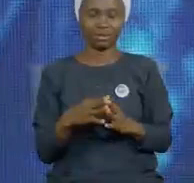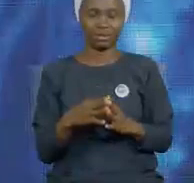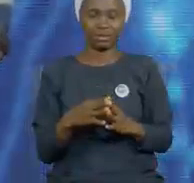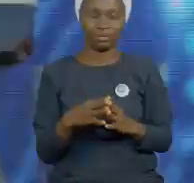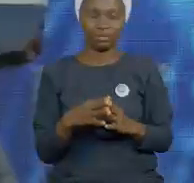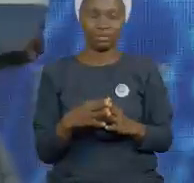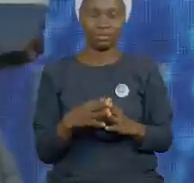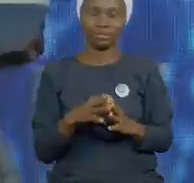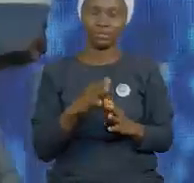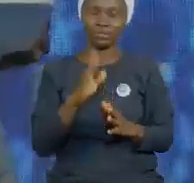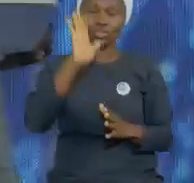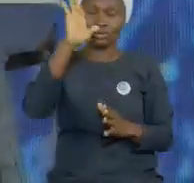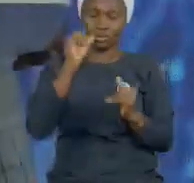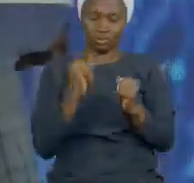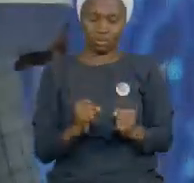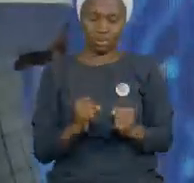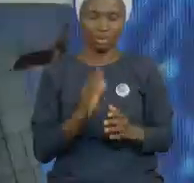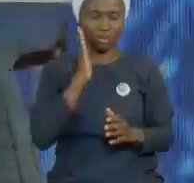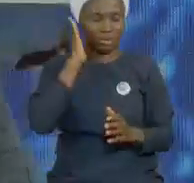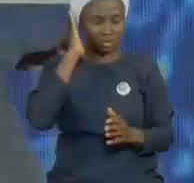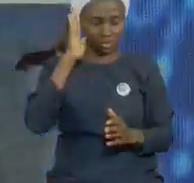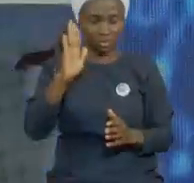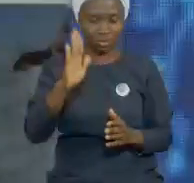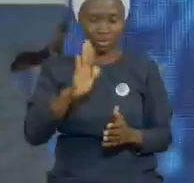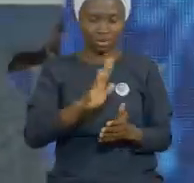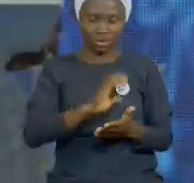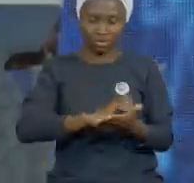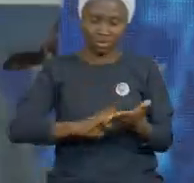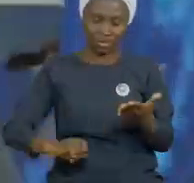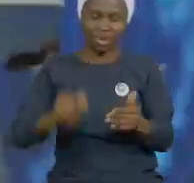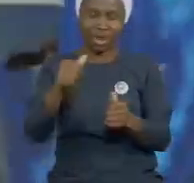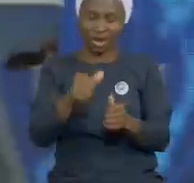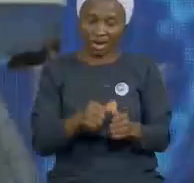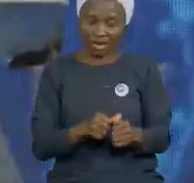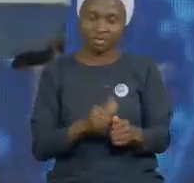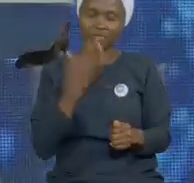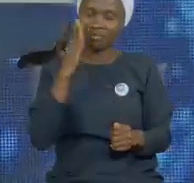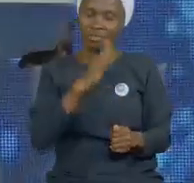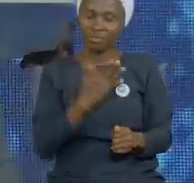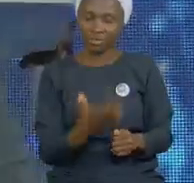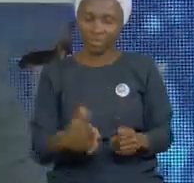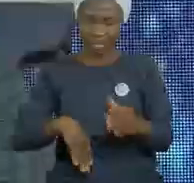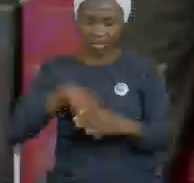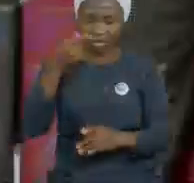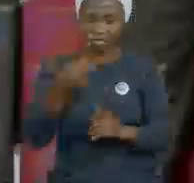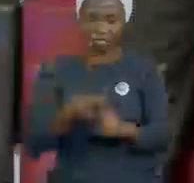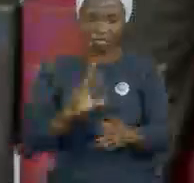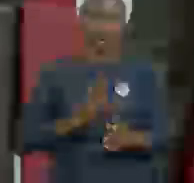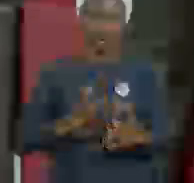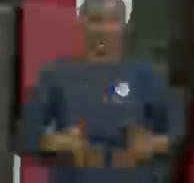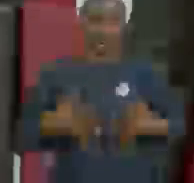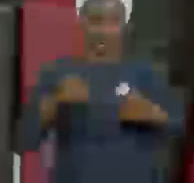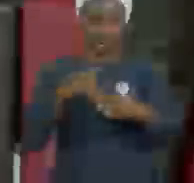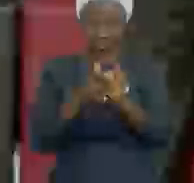Your power will sweep every evil thing away from our lives in Jesus' name.